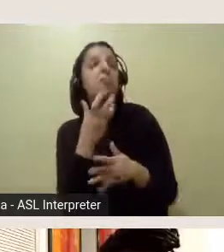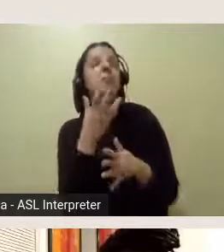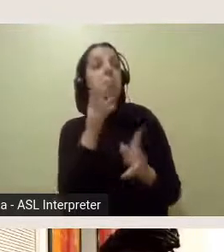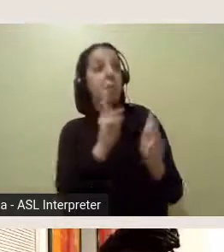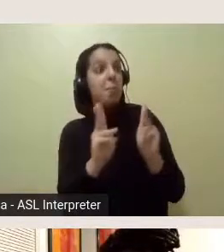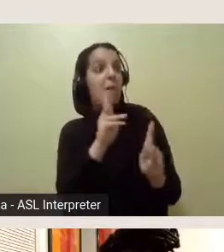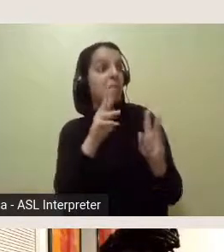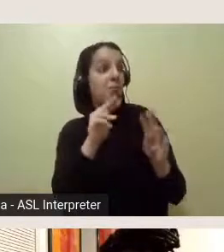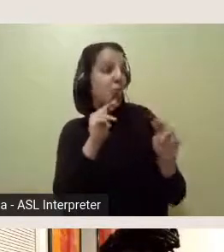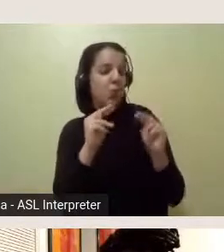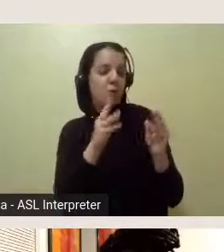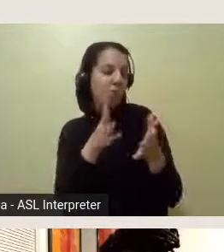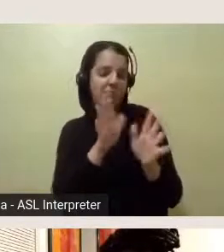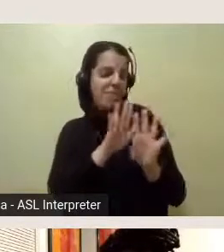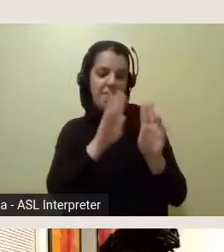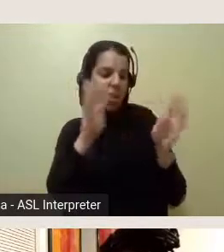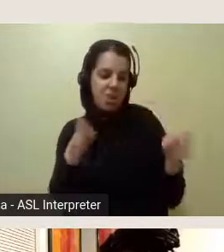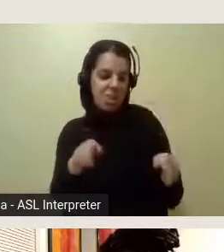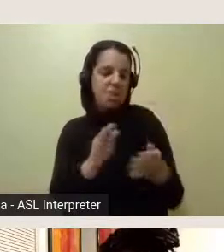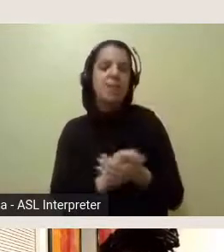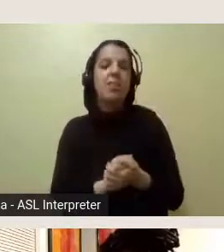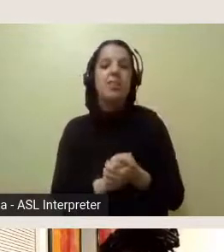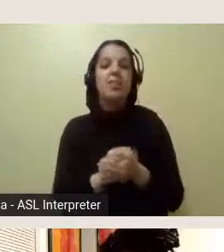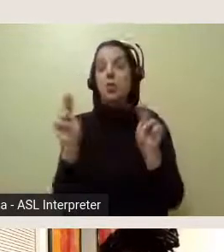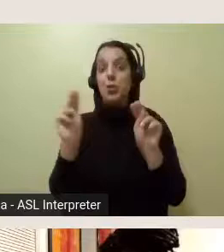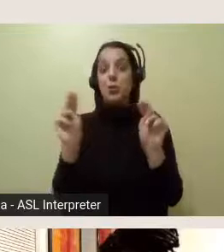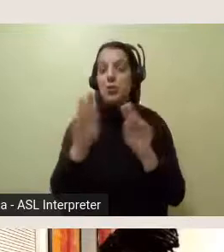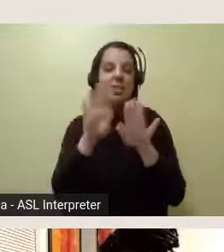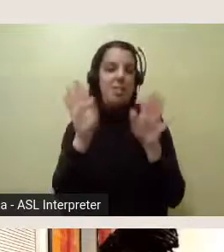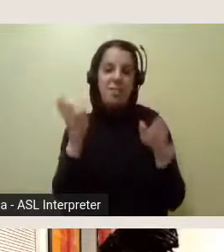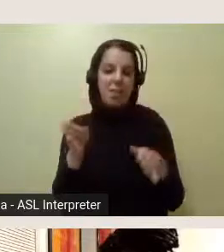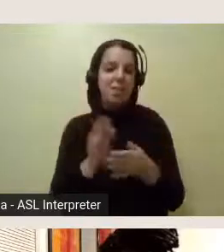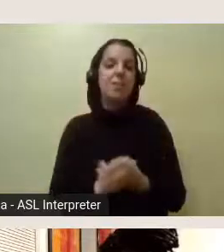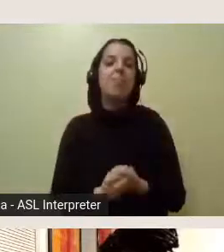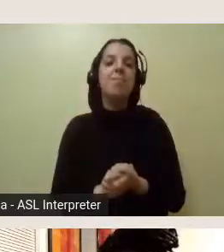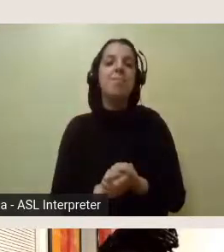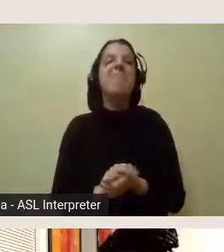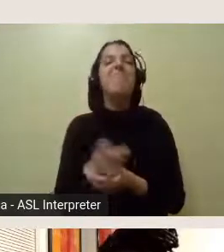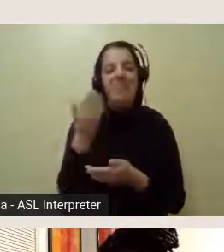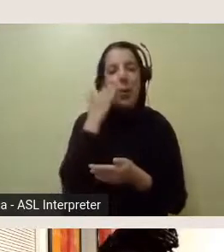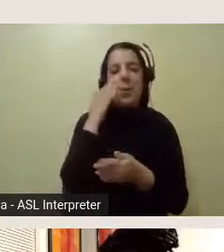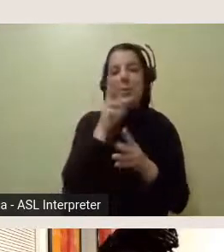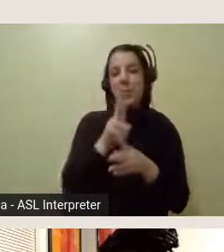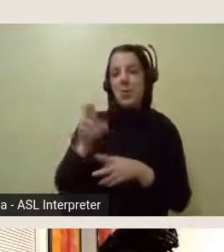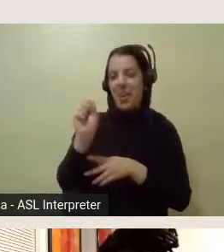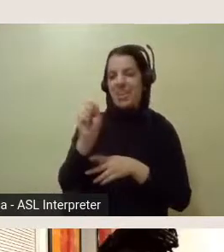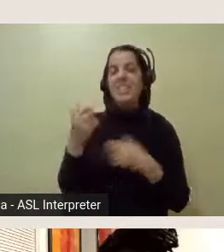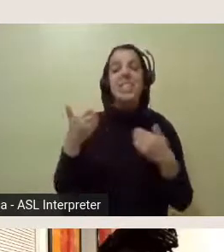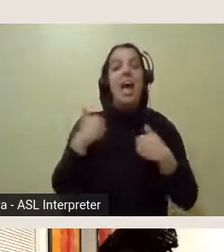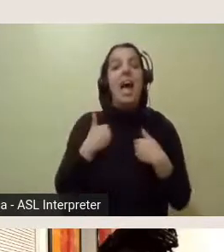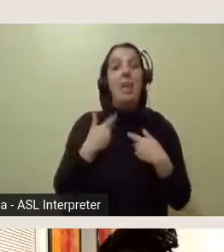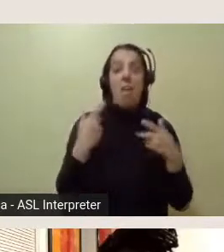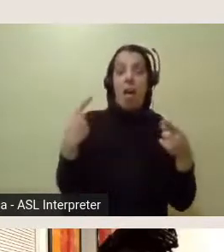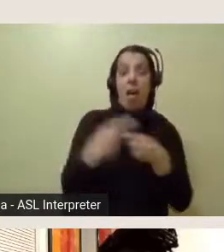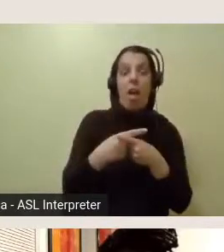you guys, I don't know if you have the same thing or know what we're dealing with in the US, but, you know, the whole Fox News versus New York Times kind of thing